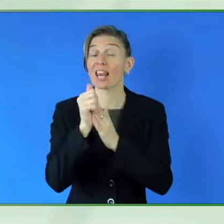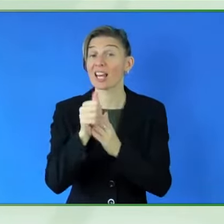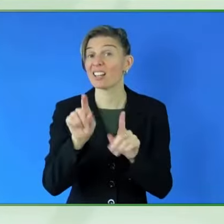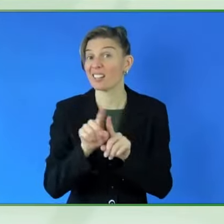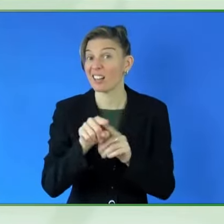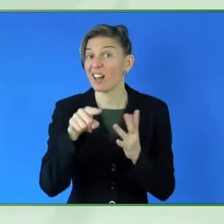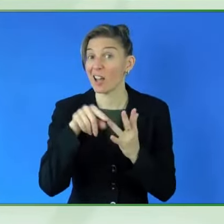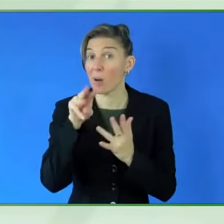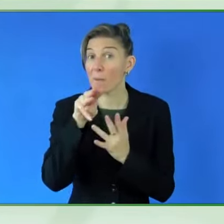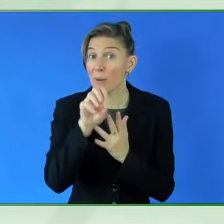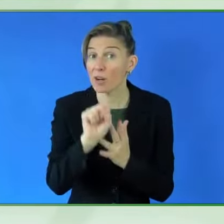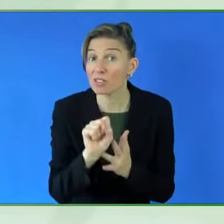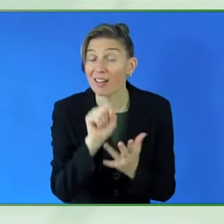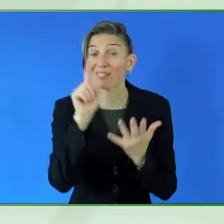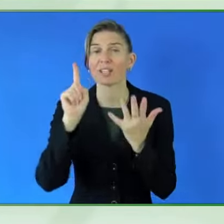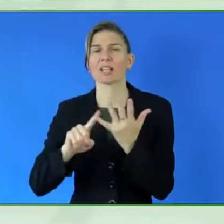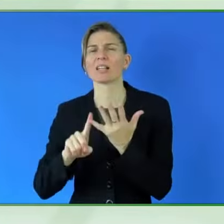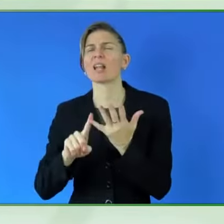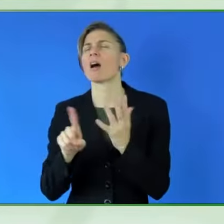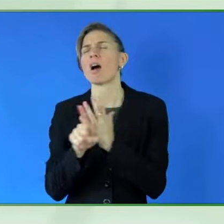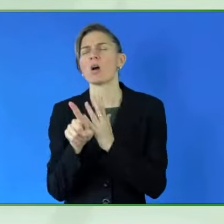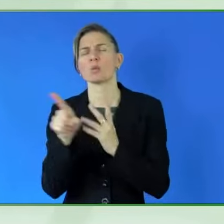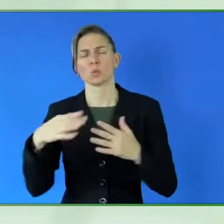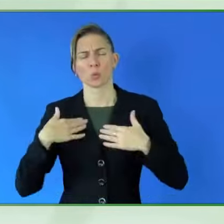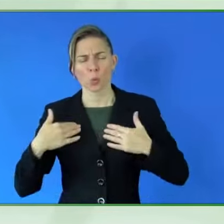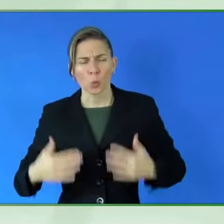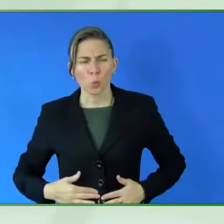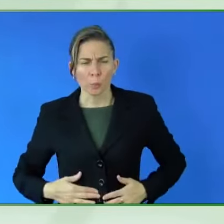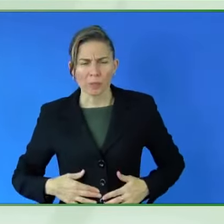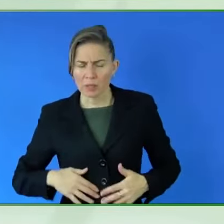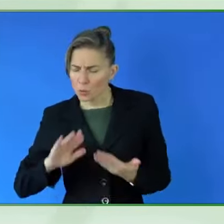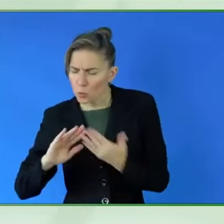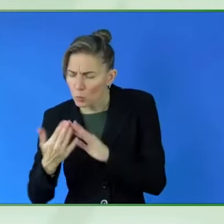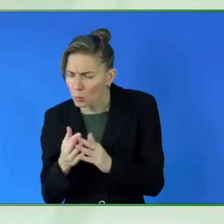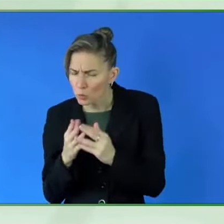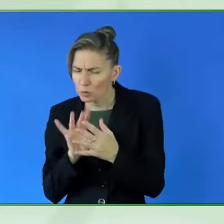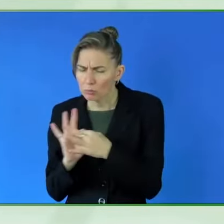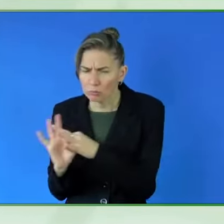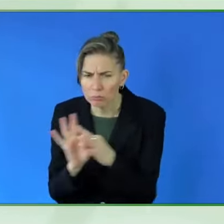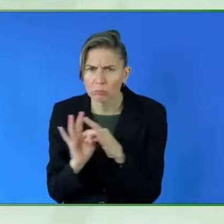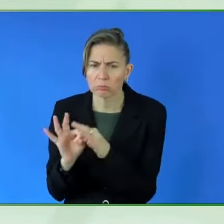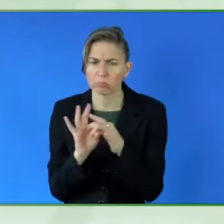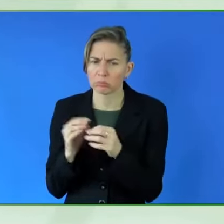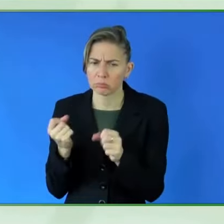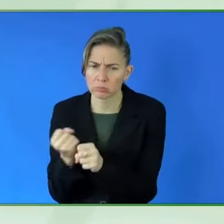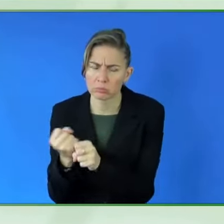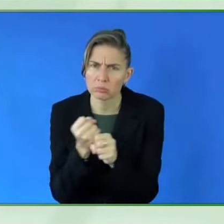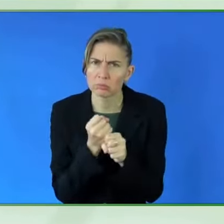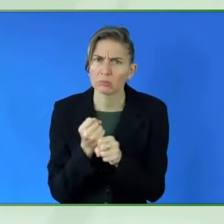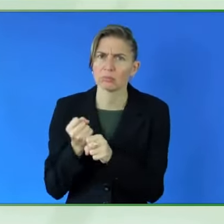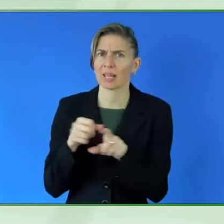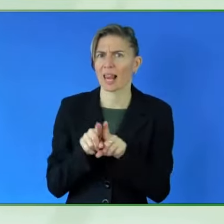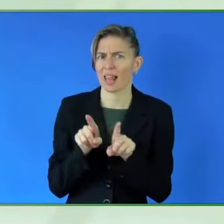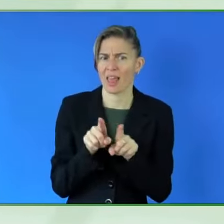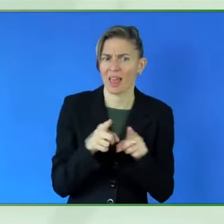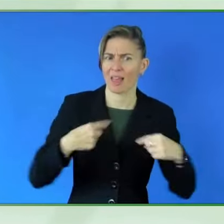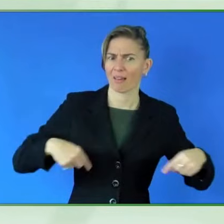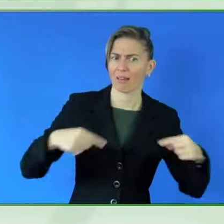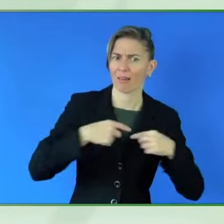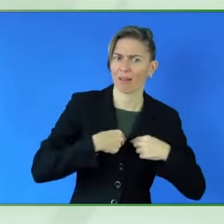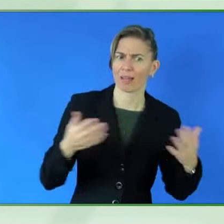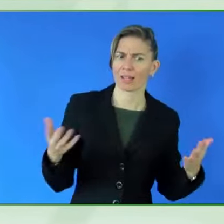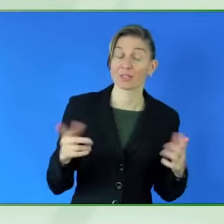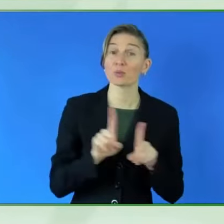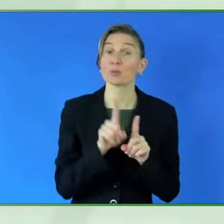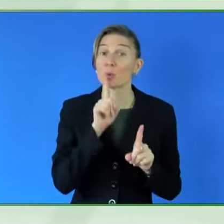of human side of convening and community building of a civil society organization like us. And the exciting thing is that it's working.